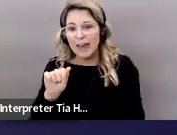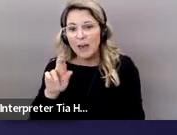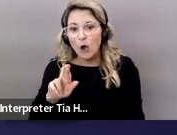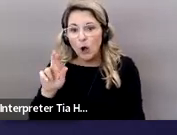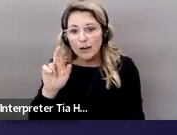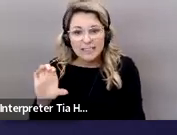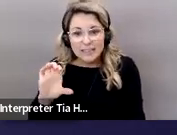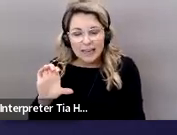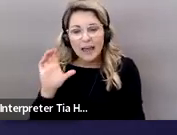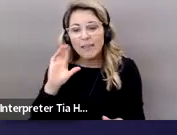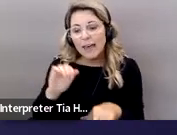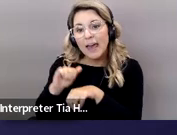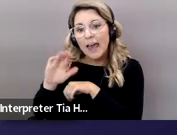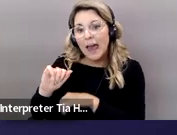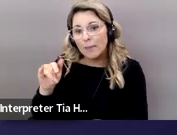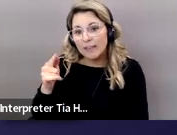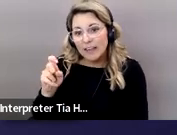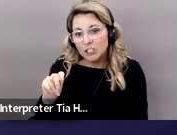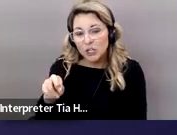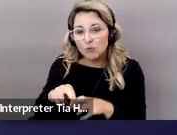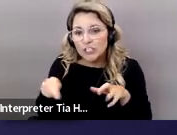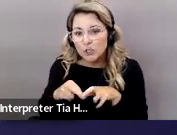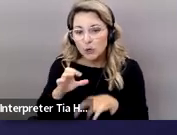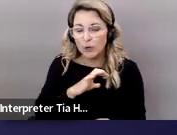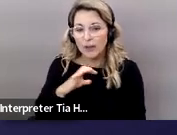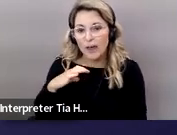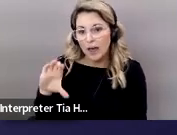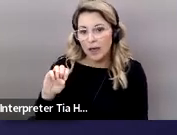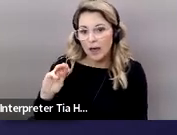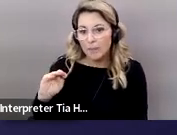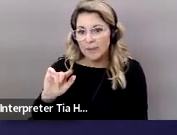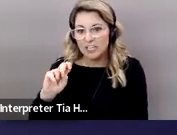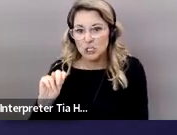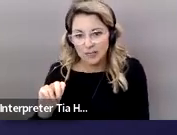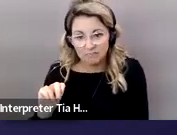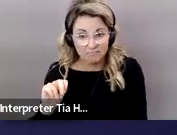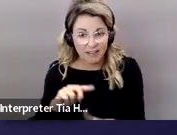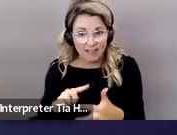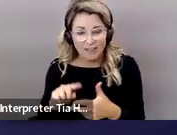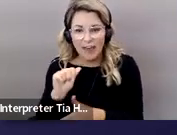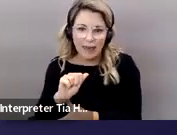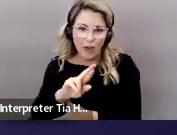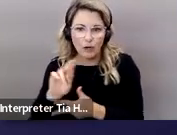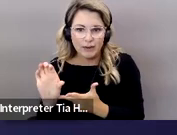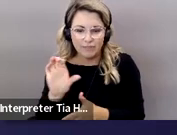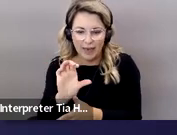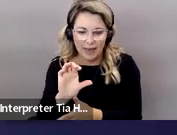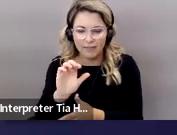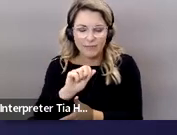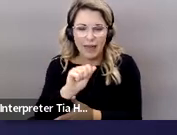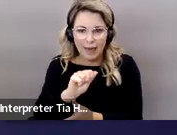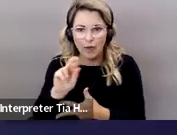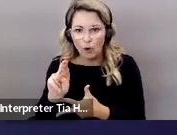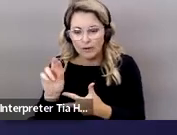Appalachian Regional Commission, which funds different opportunities to look to research and expand